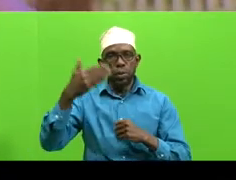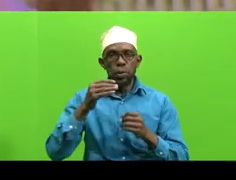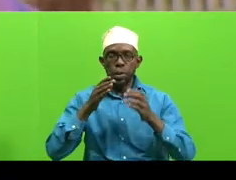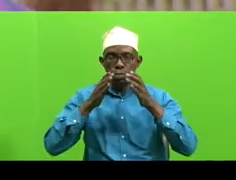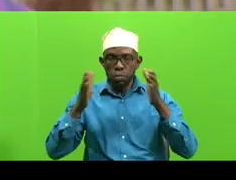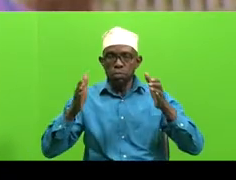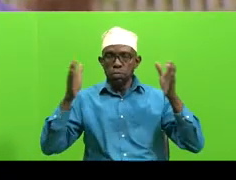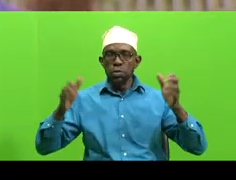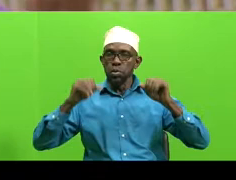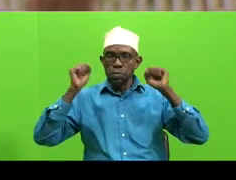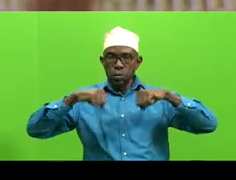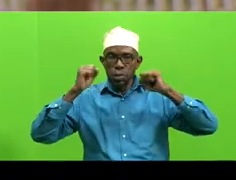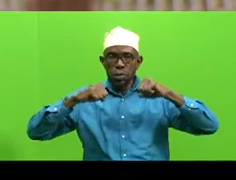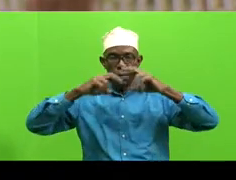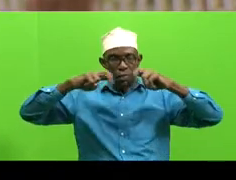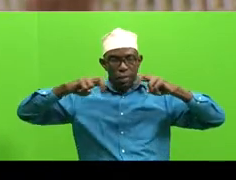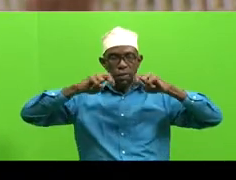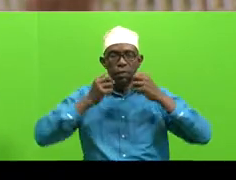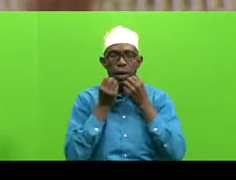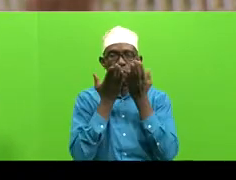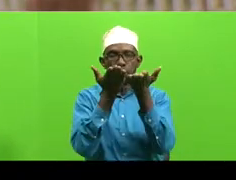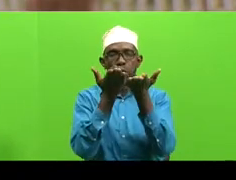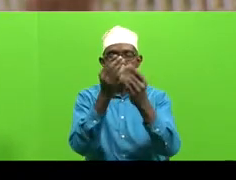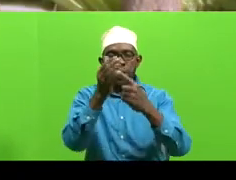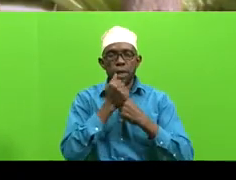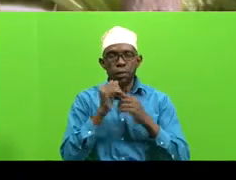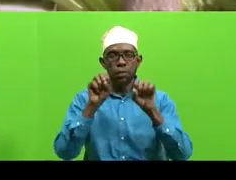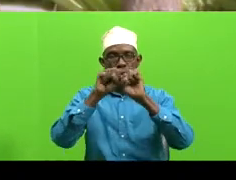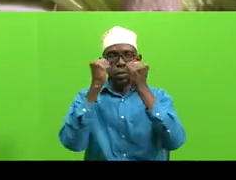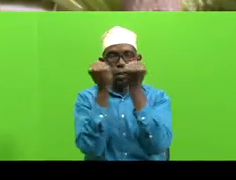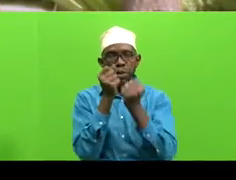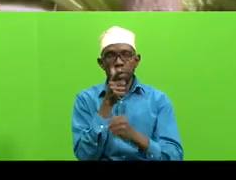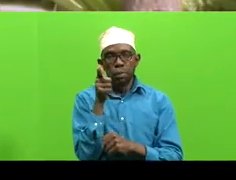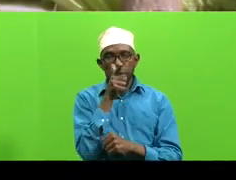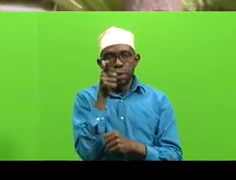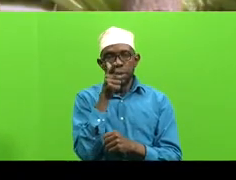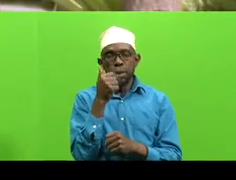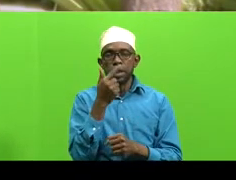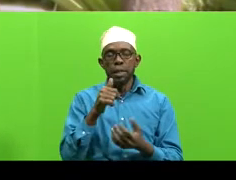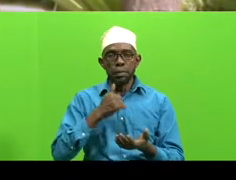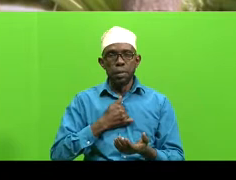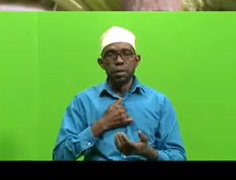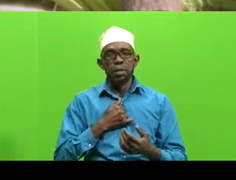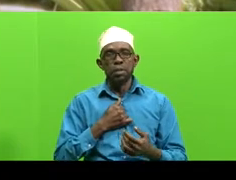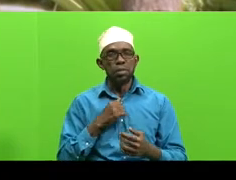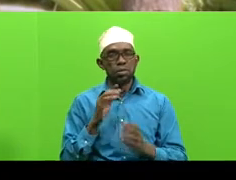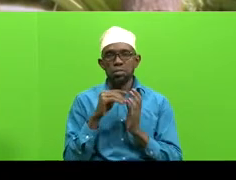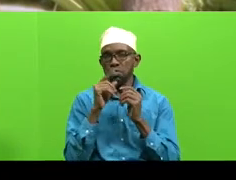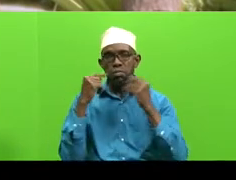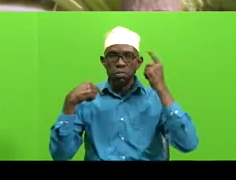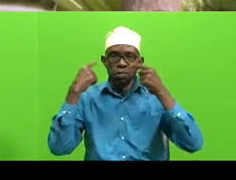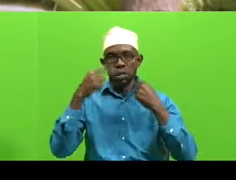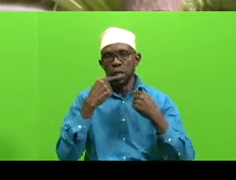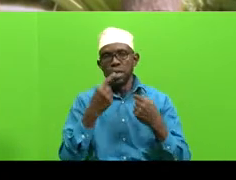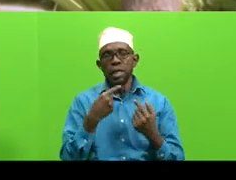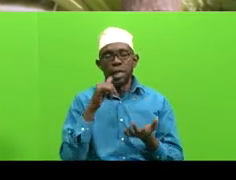our abilities to verify information that we get from the social media. Wacha niseme bila kujimamasa mamasa kwamba wanahabari